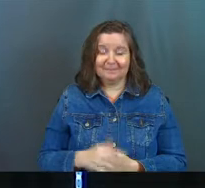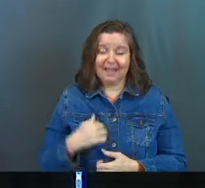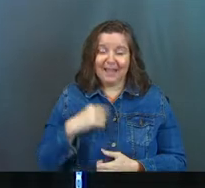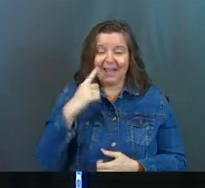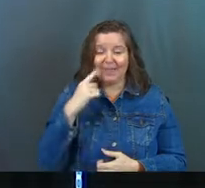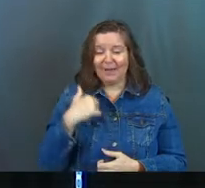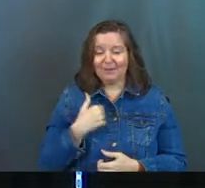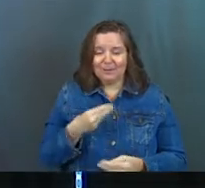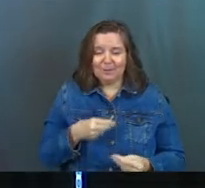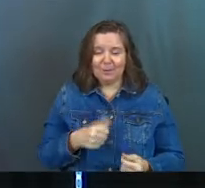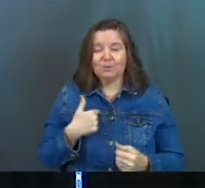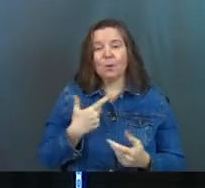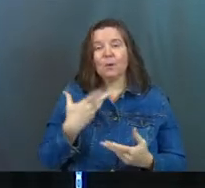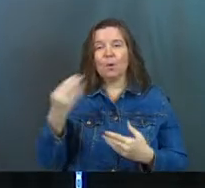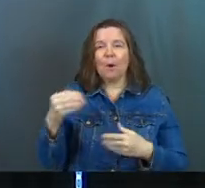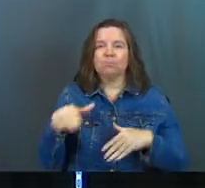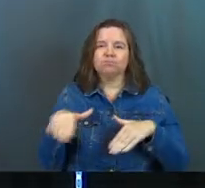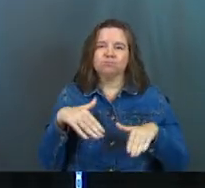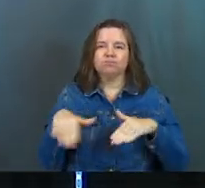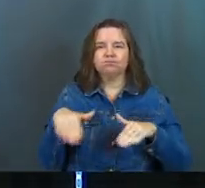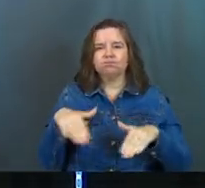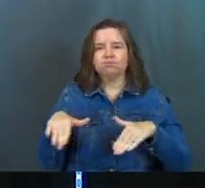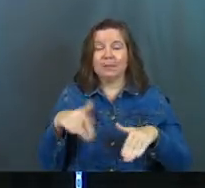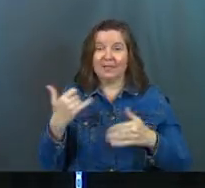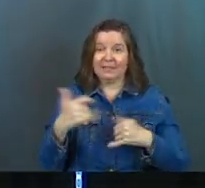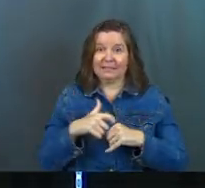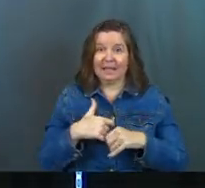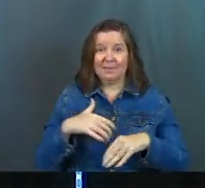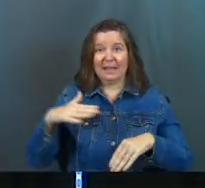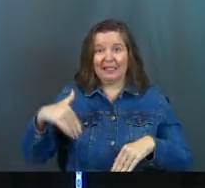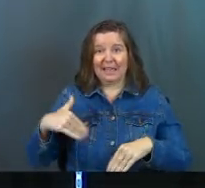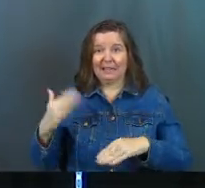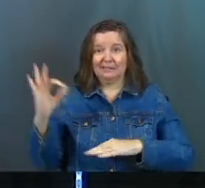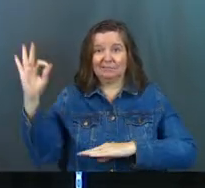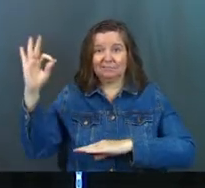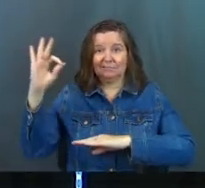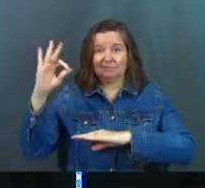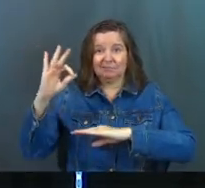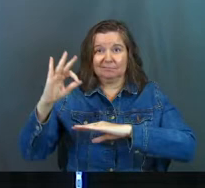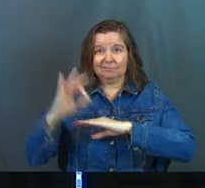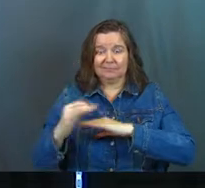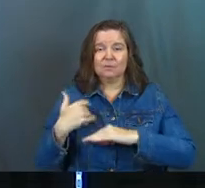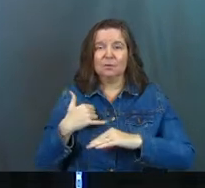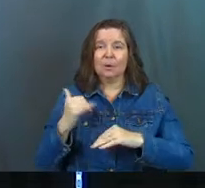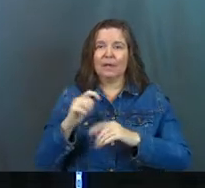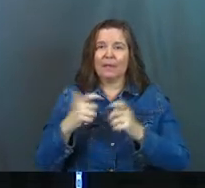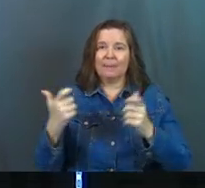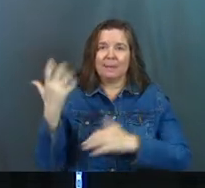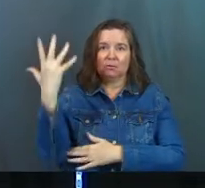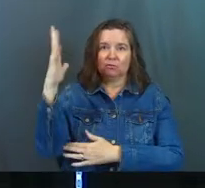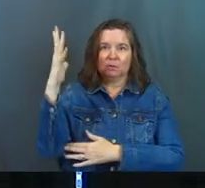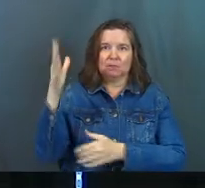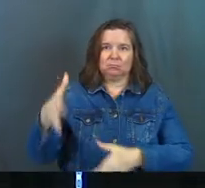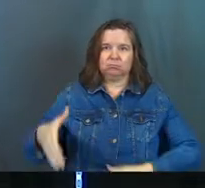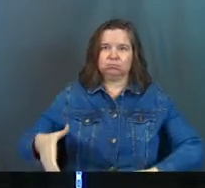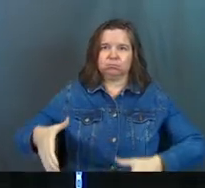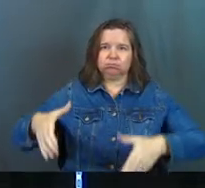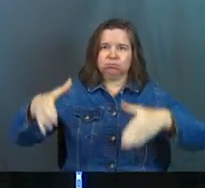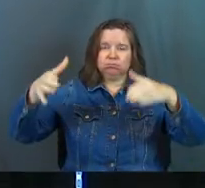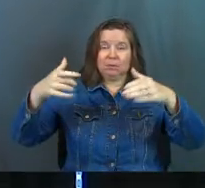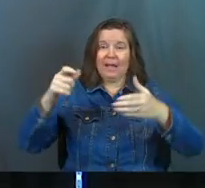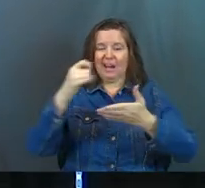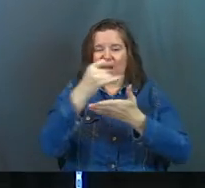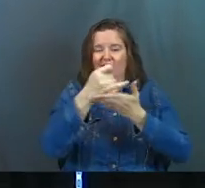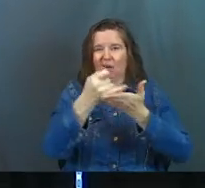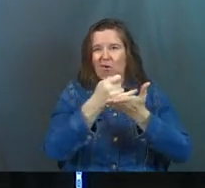I thought I was so smooth. So we go out there, and this time it's late in the day. And so we're out there at that big oak tree, and I